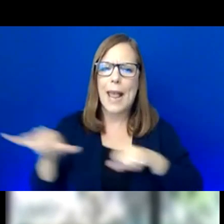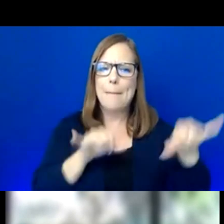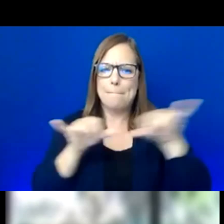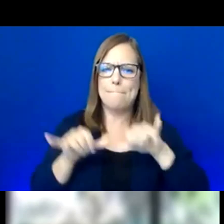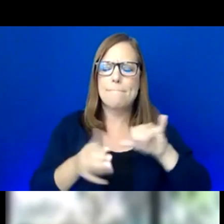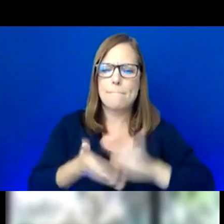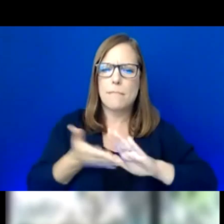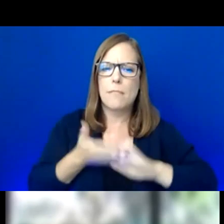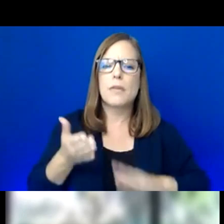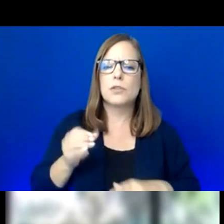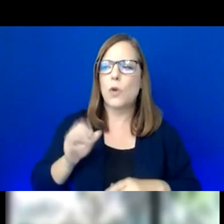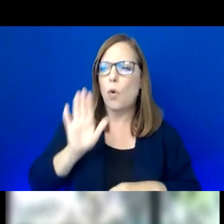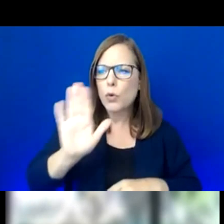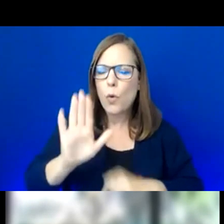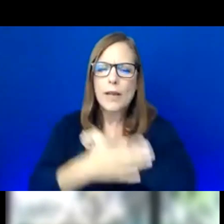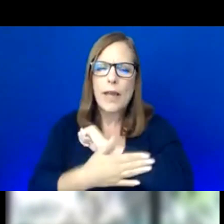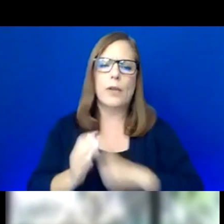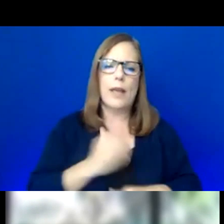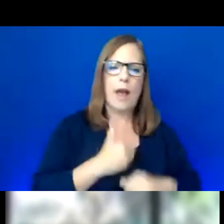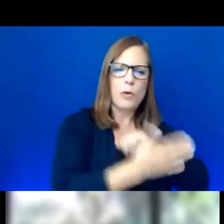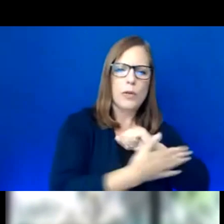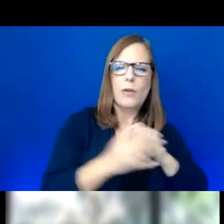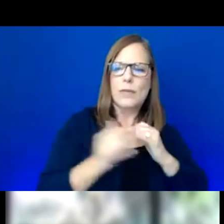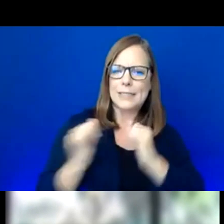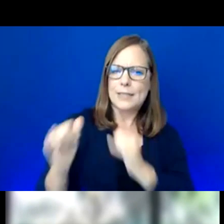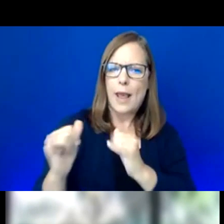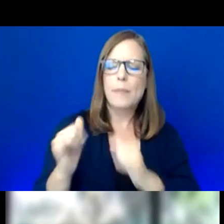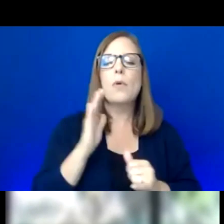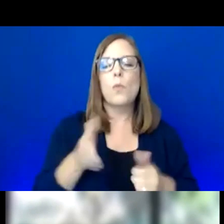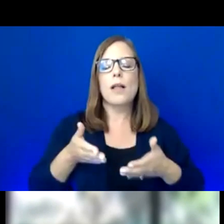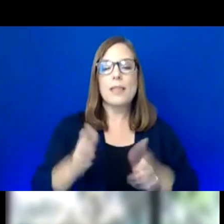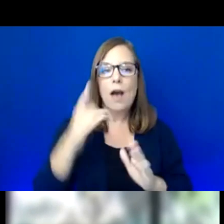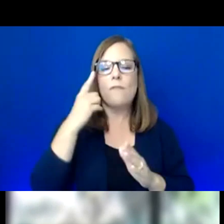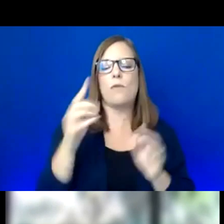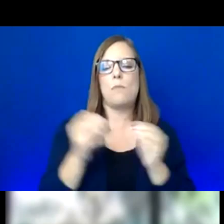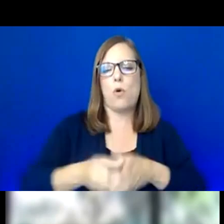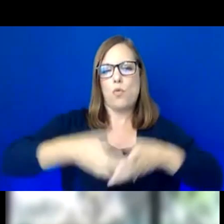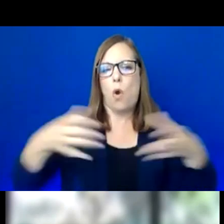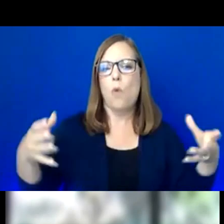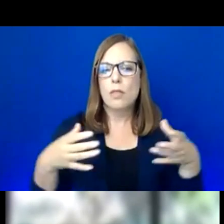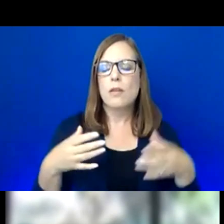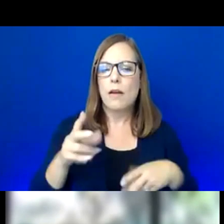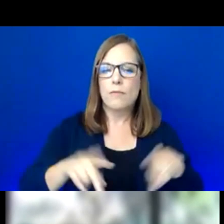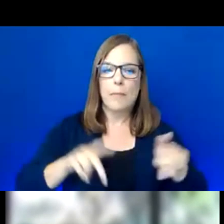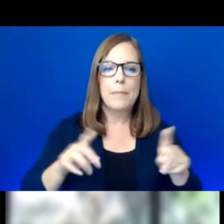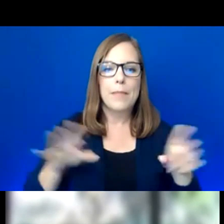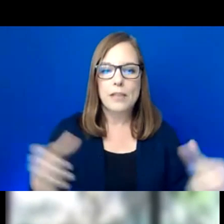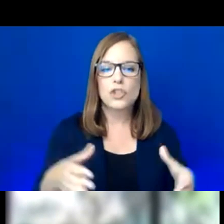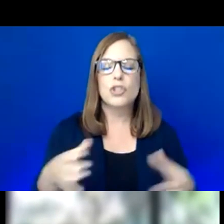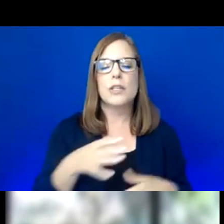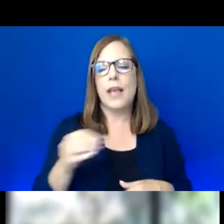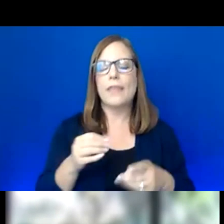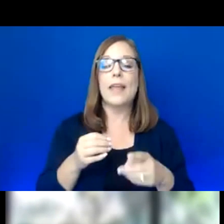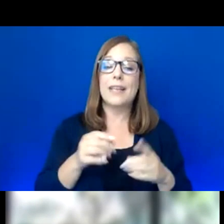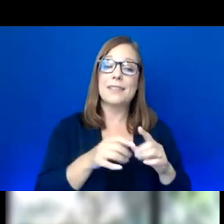the counties that would really allow for the growth in the population and that are tied to some kind of increase